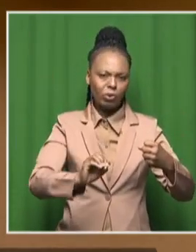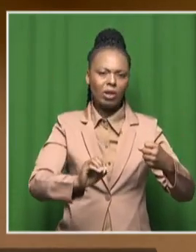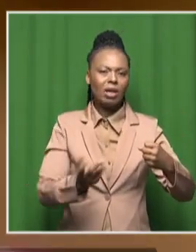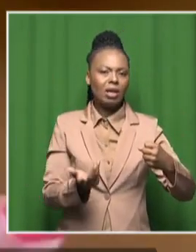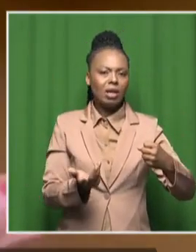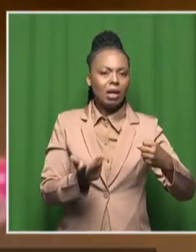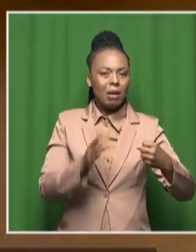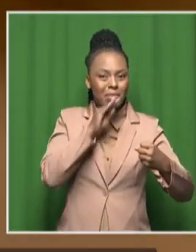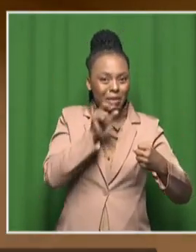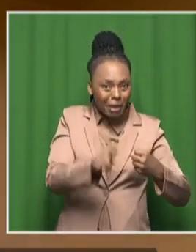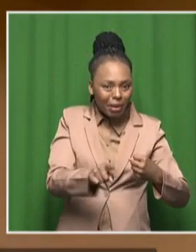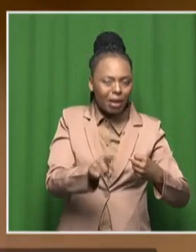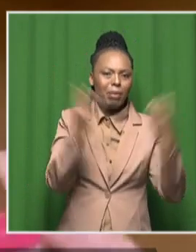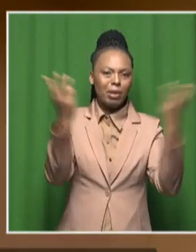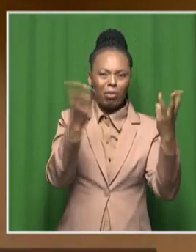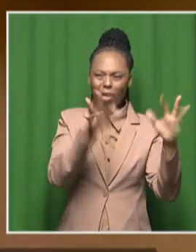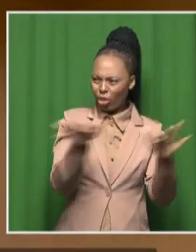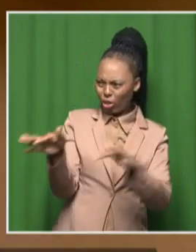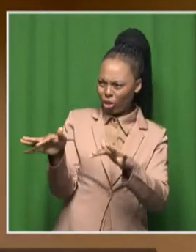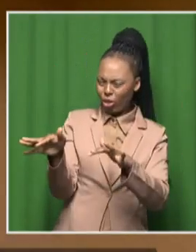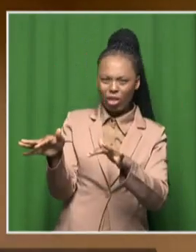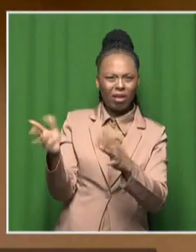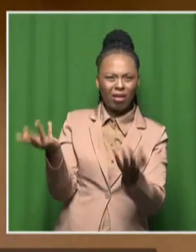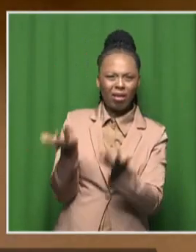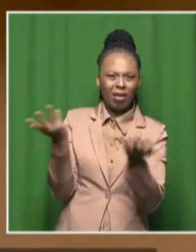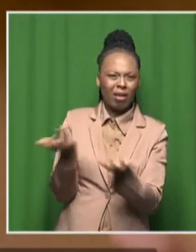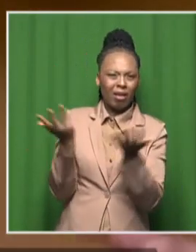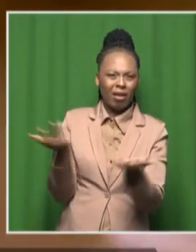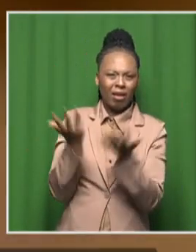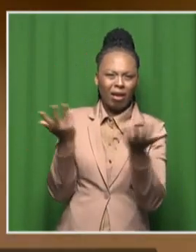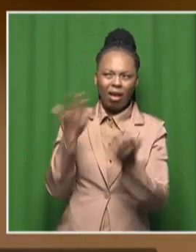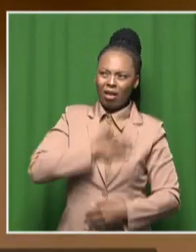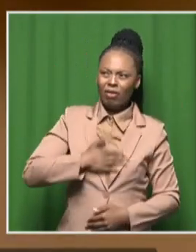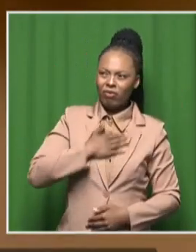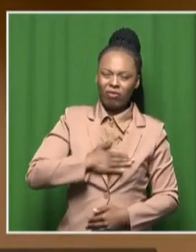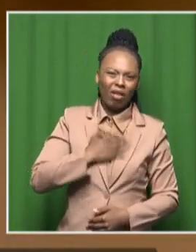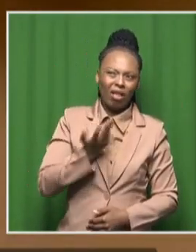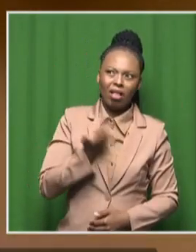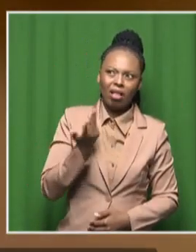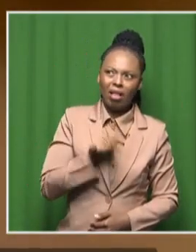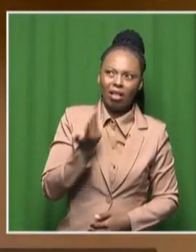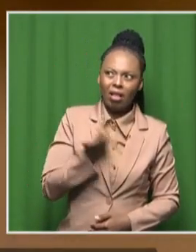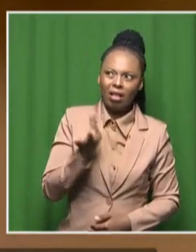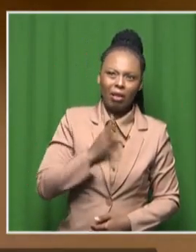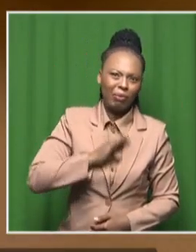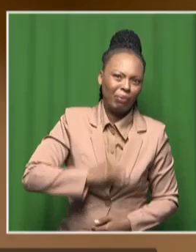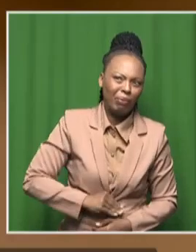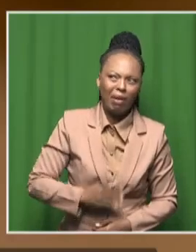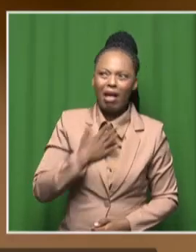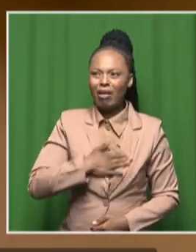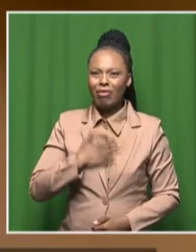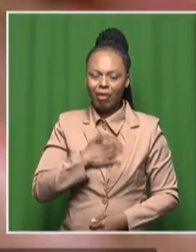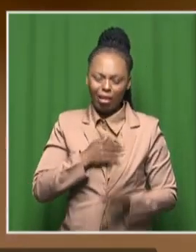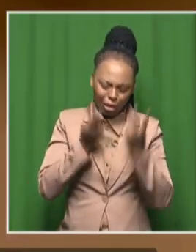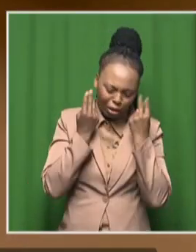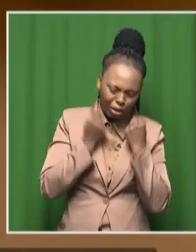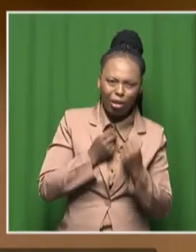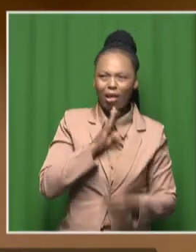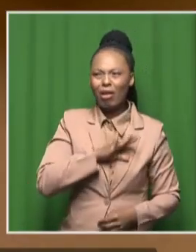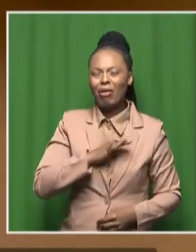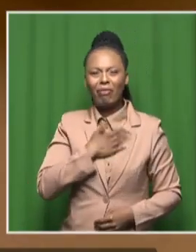makes people, particularly poor black people, feel even more inferior, feel that